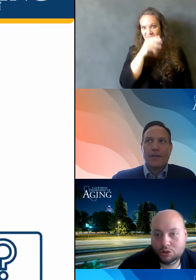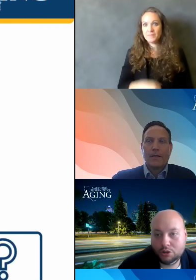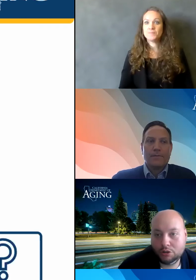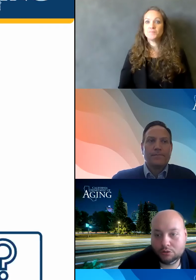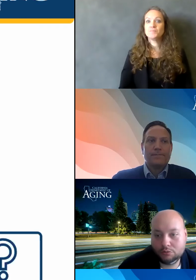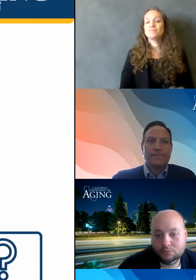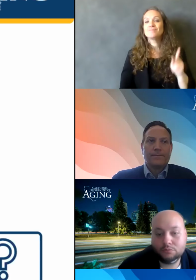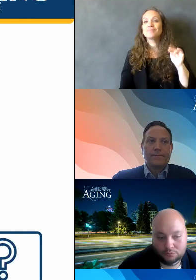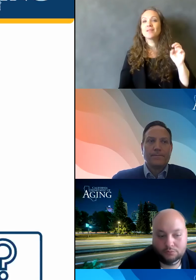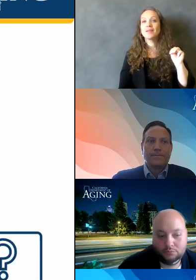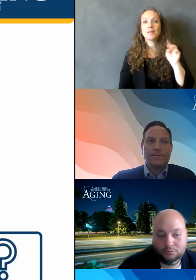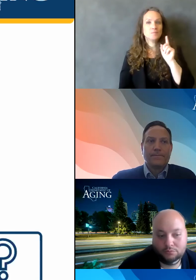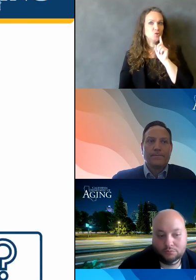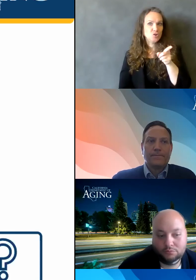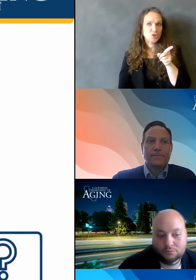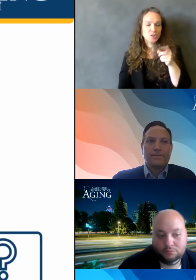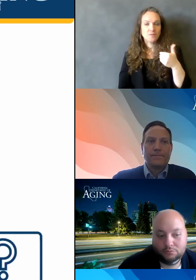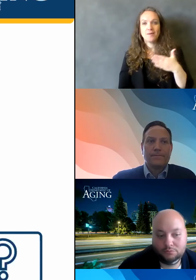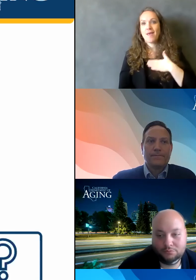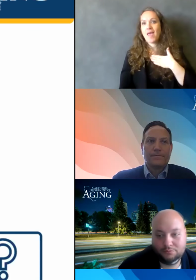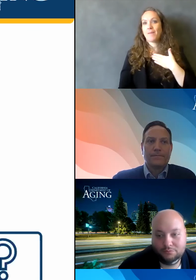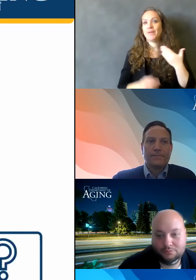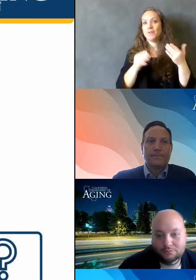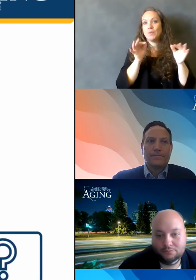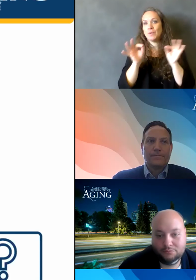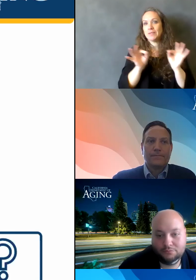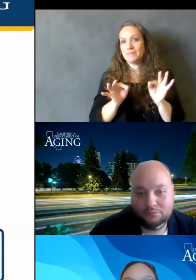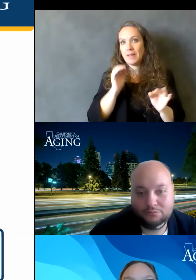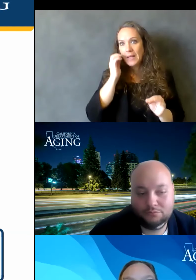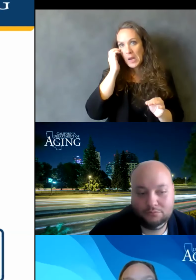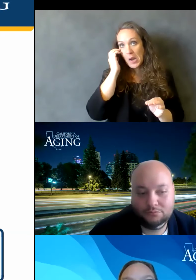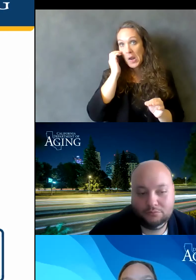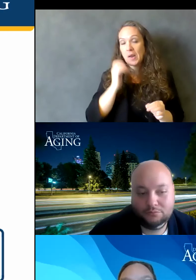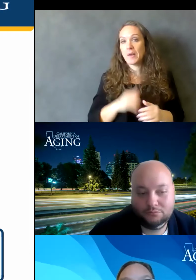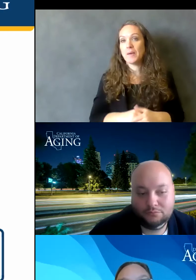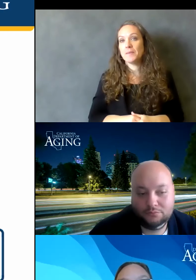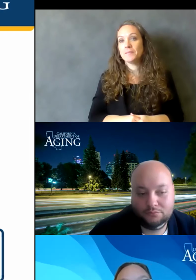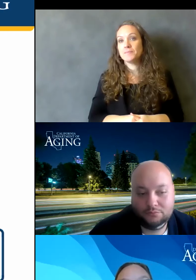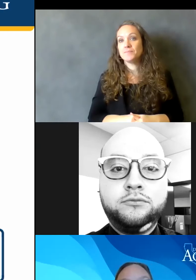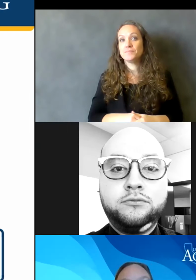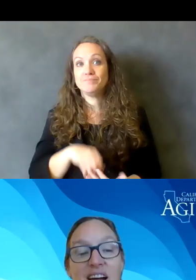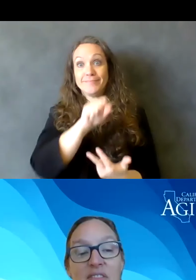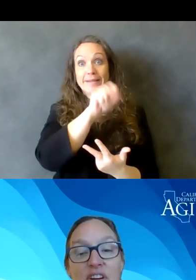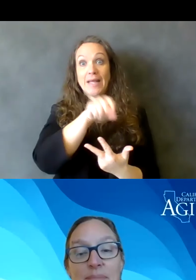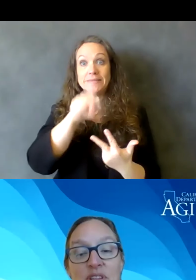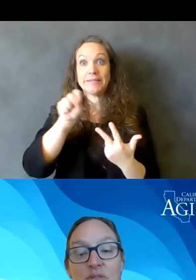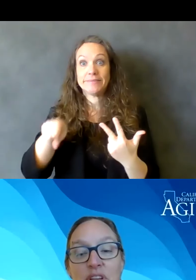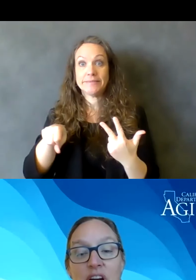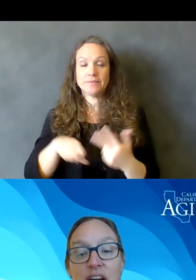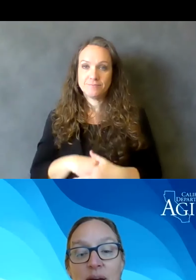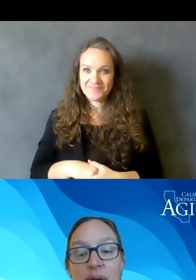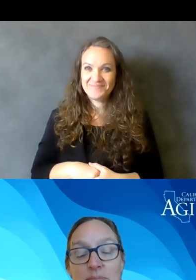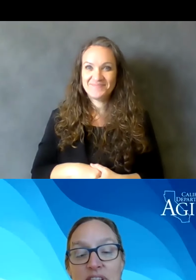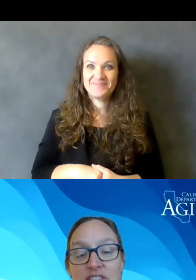Sure, I'd be happy to verbalize what I also put in the answer, which is yes, yes, and yes. There